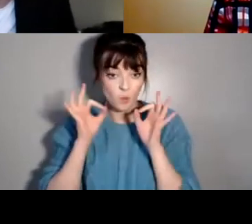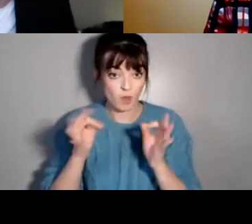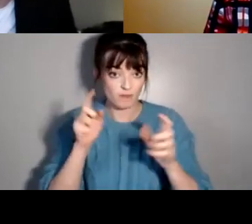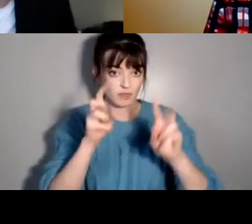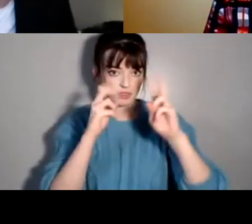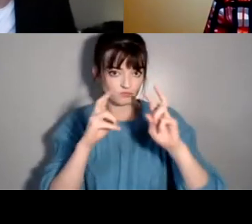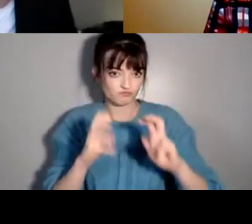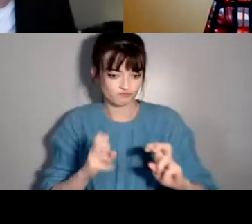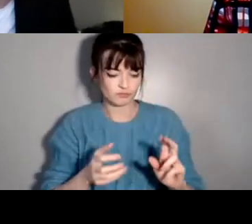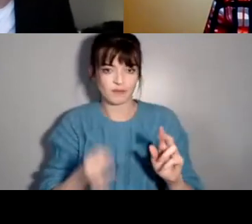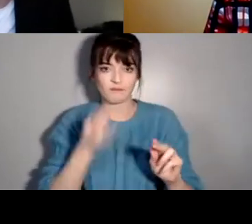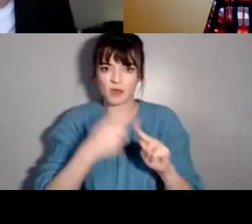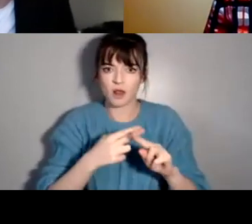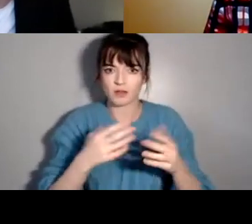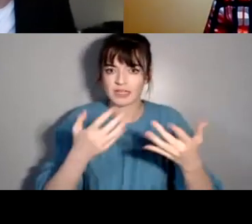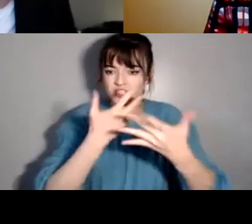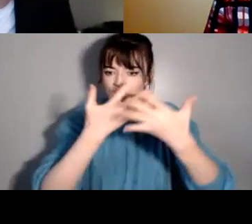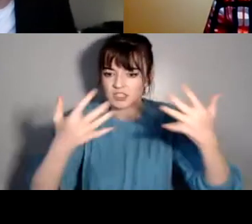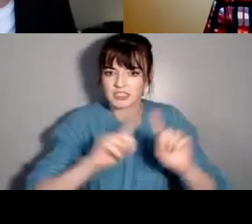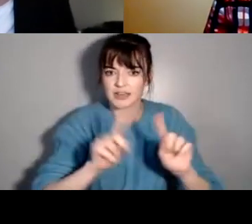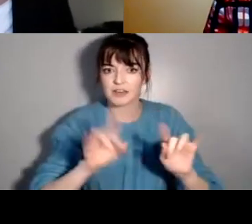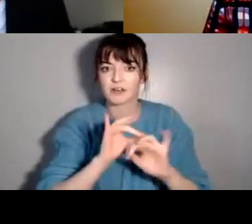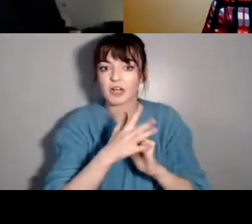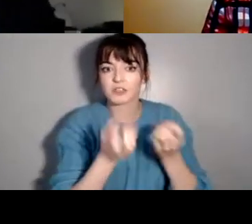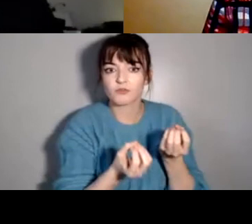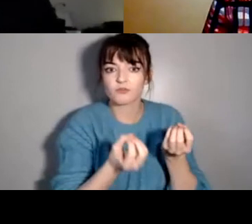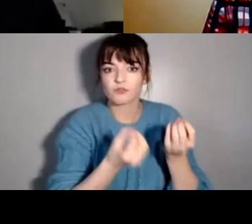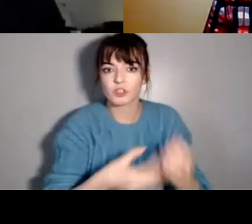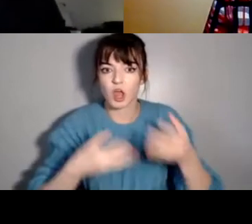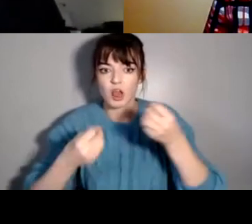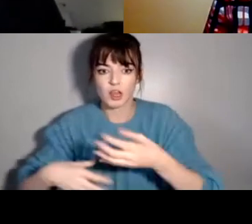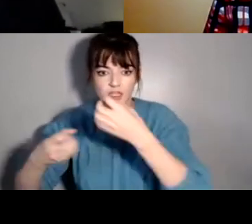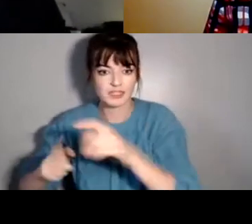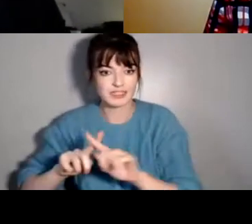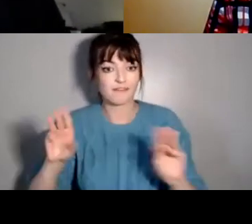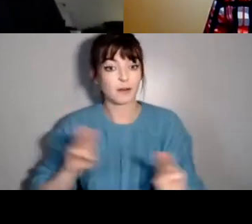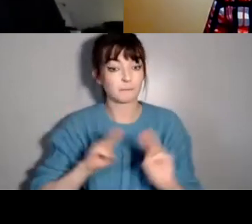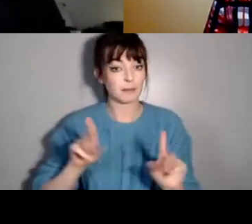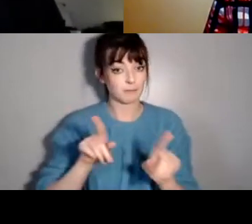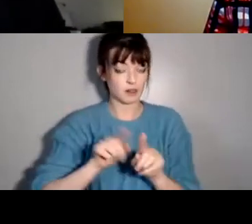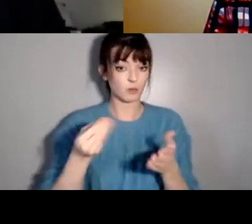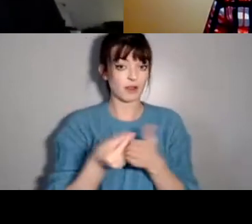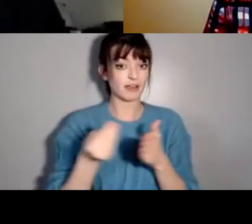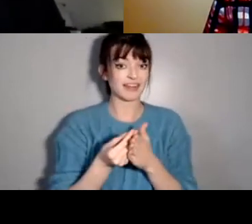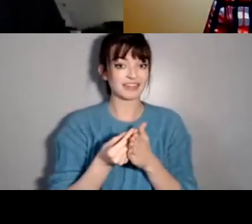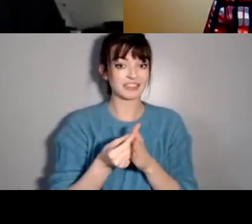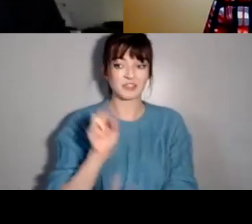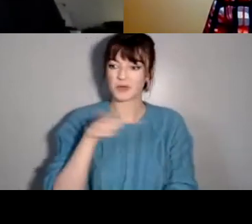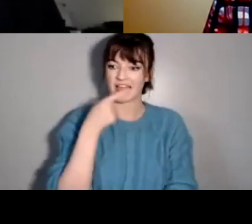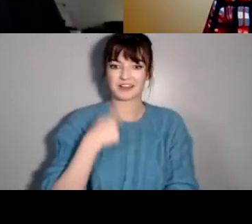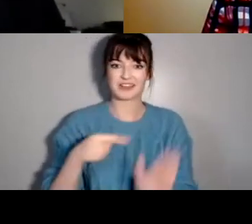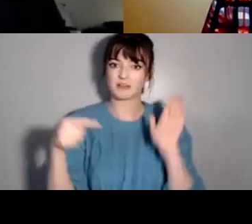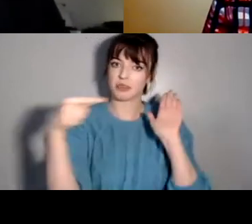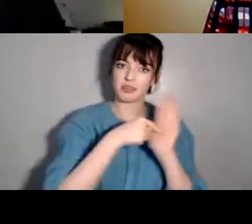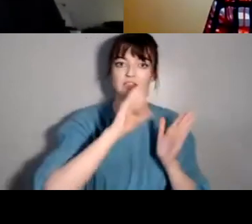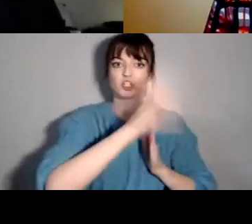of outcomes for individuals as well as the financial cost. We can't put a cost on living in congregated settings for individuals, but we have all seen